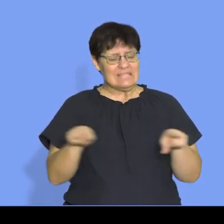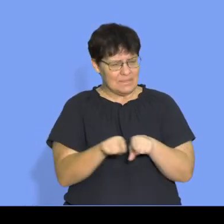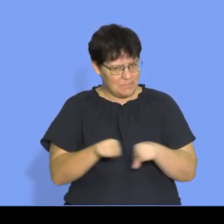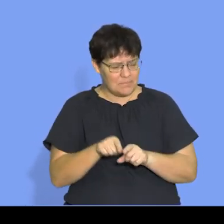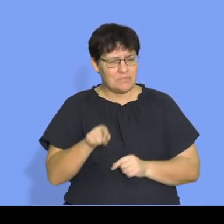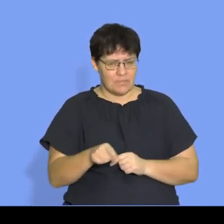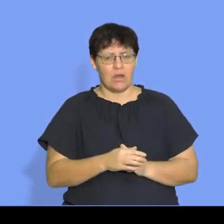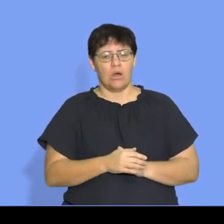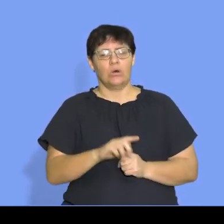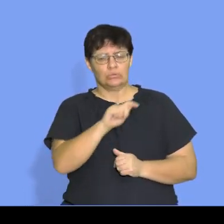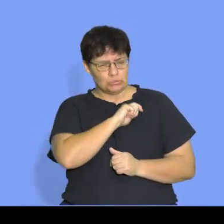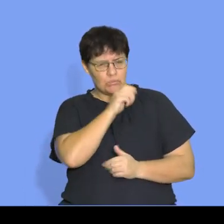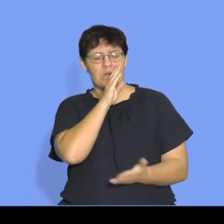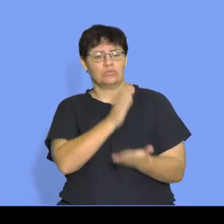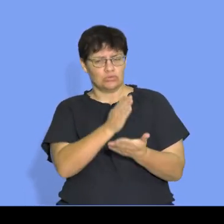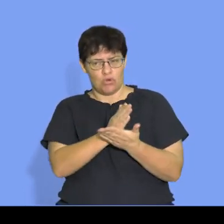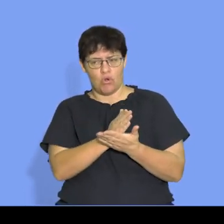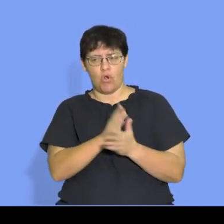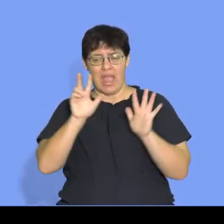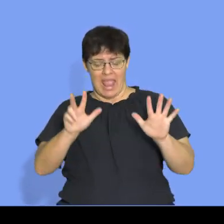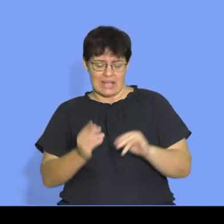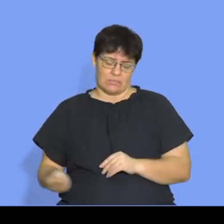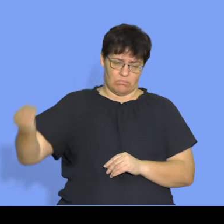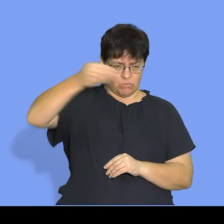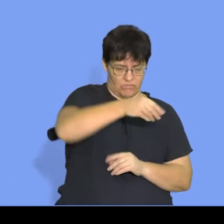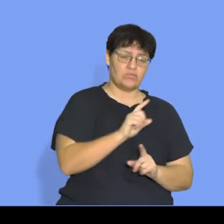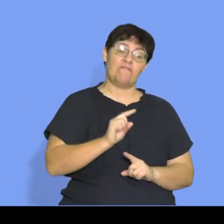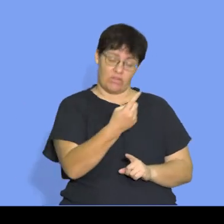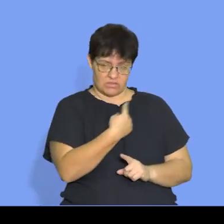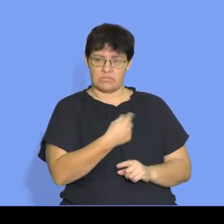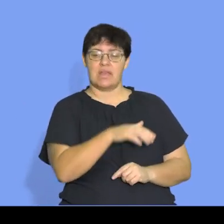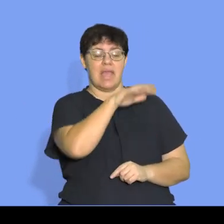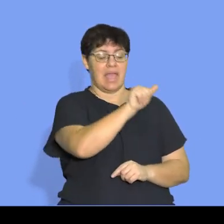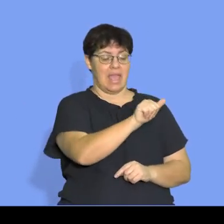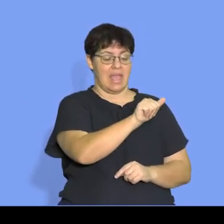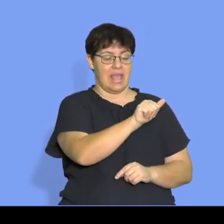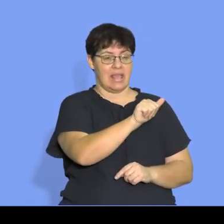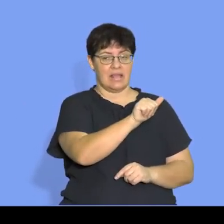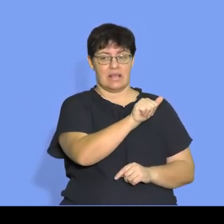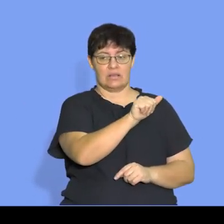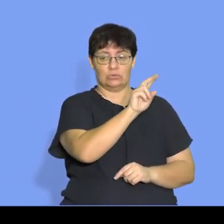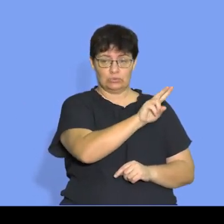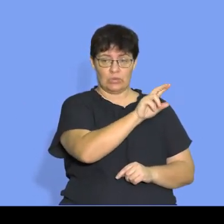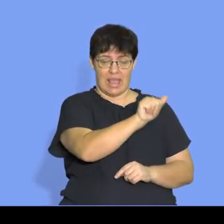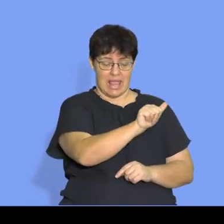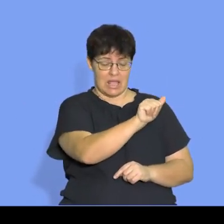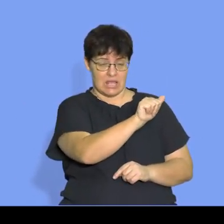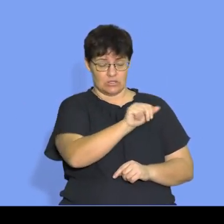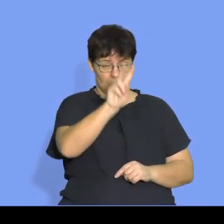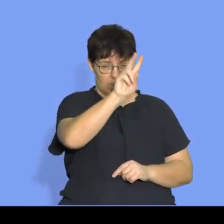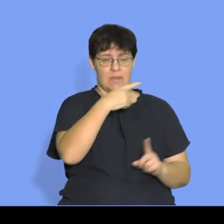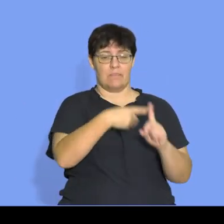definitely need to make sure the 8 goes to the other side. So it becomes 2a squared plus